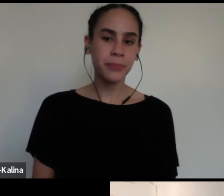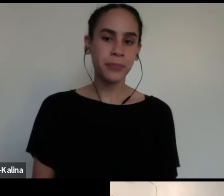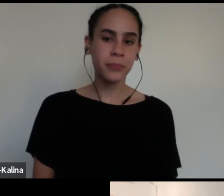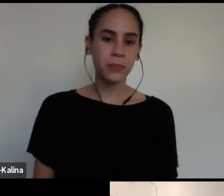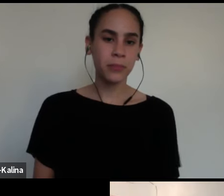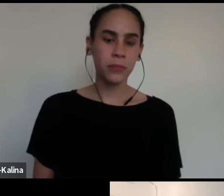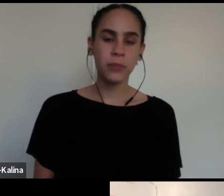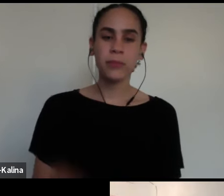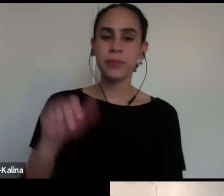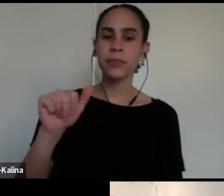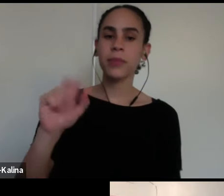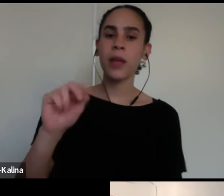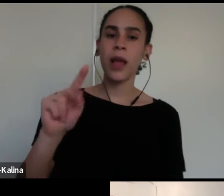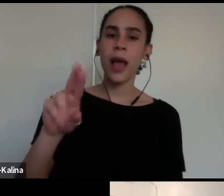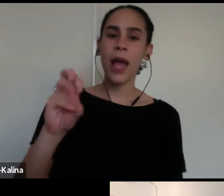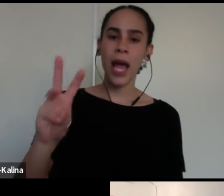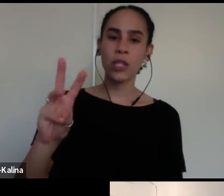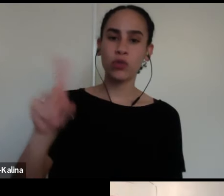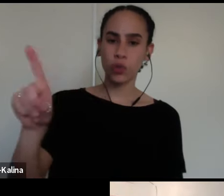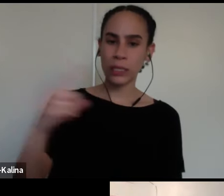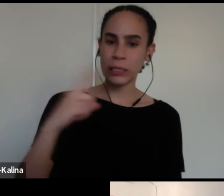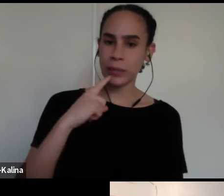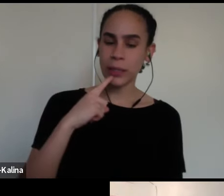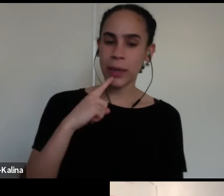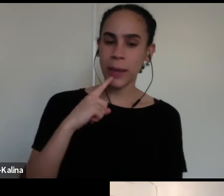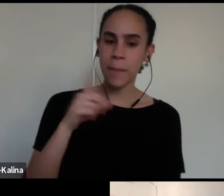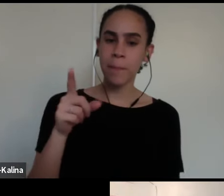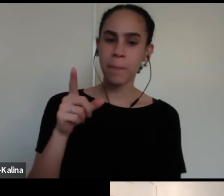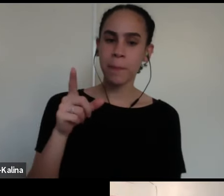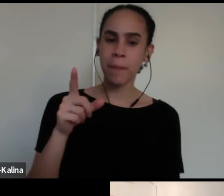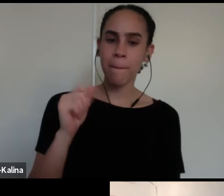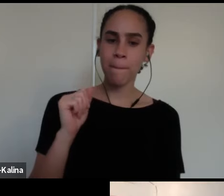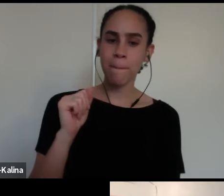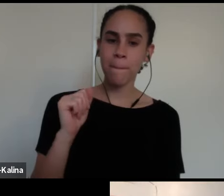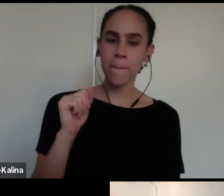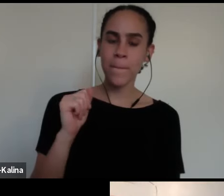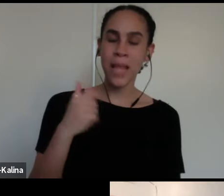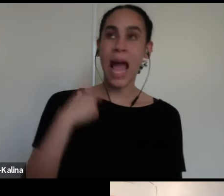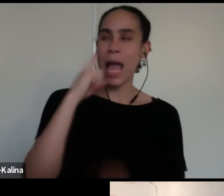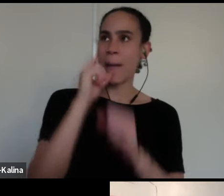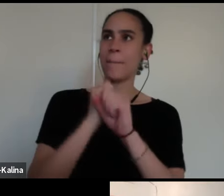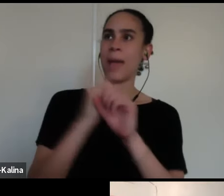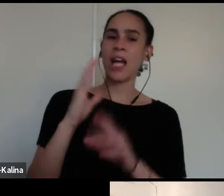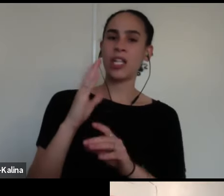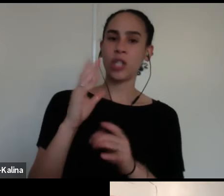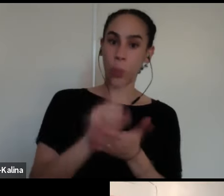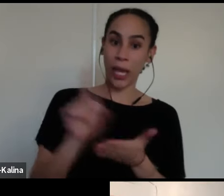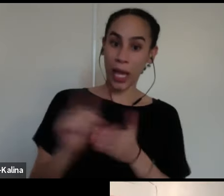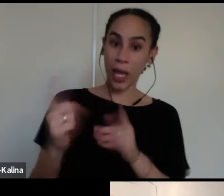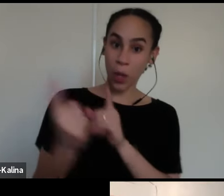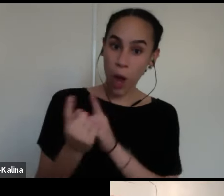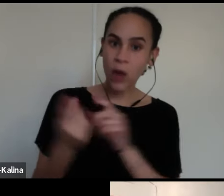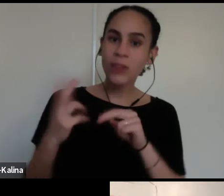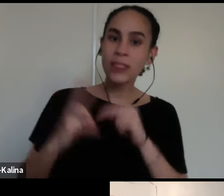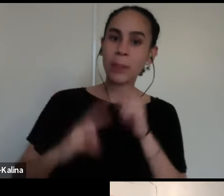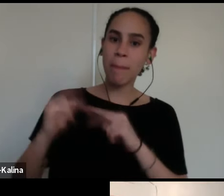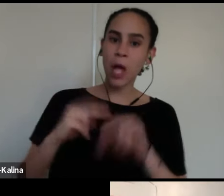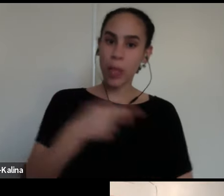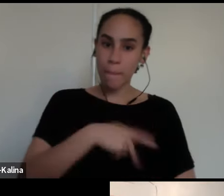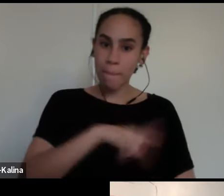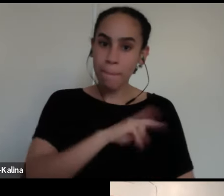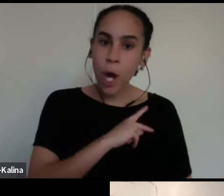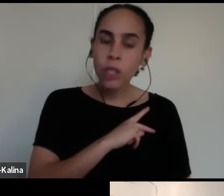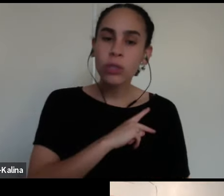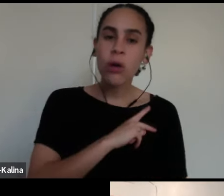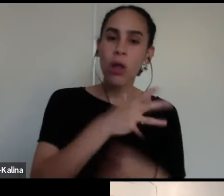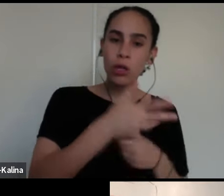Andrew asks, I would imagine that the weekly one-on-ones would build a lot of personal trust and prevent a lot of performance issues,